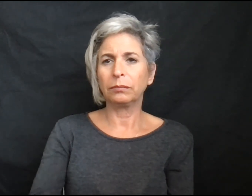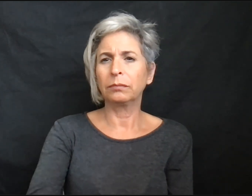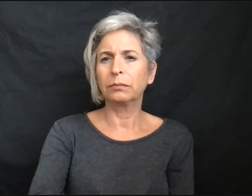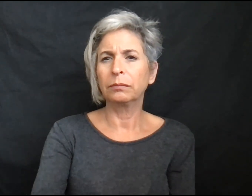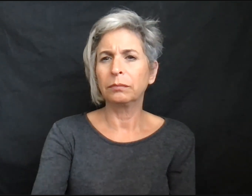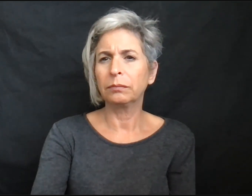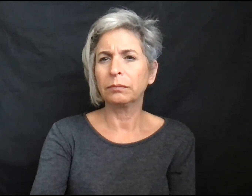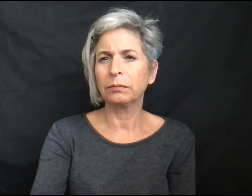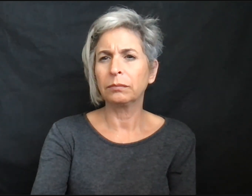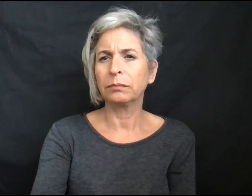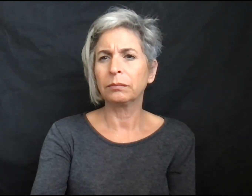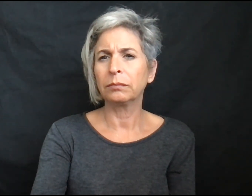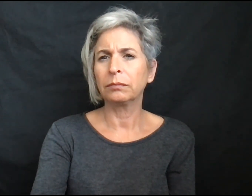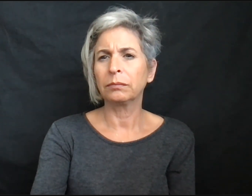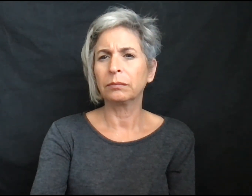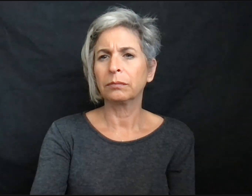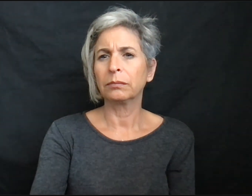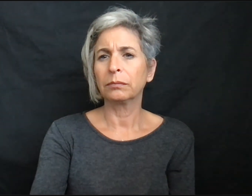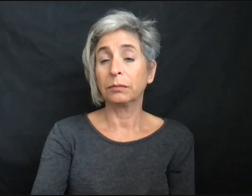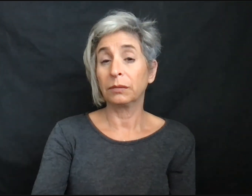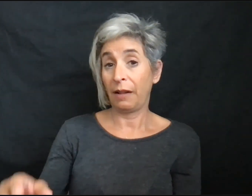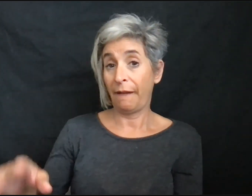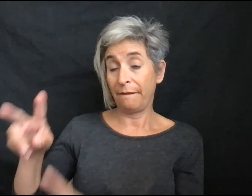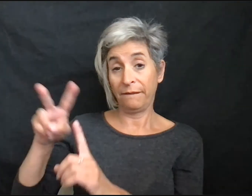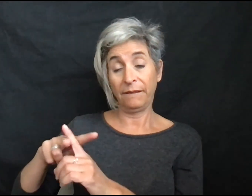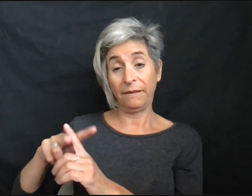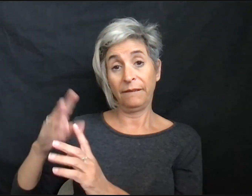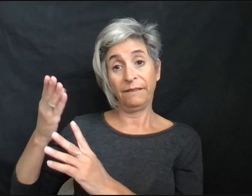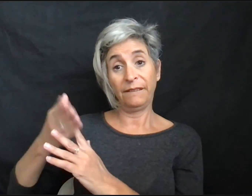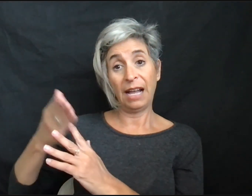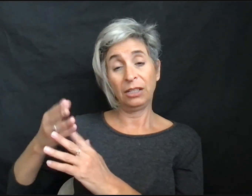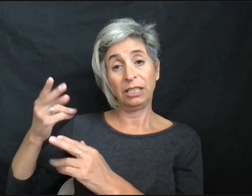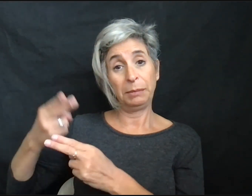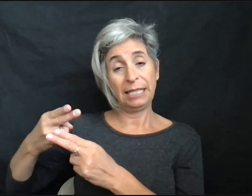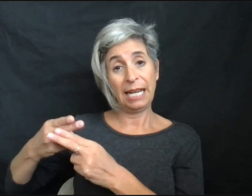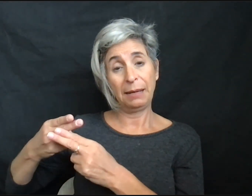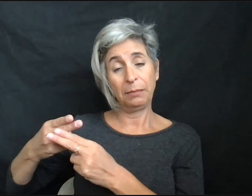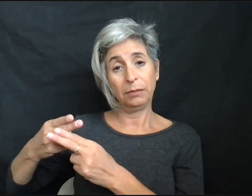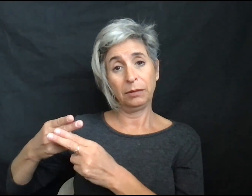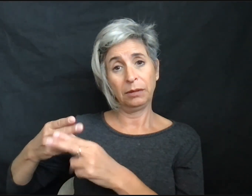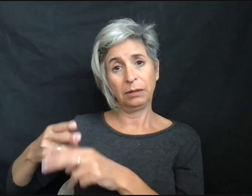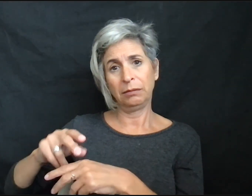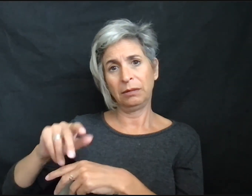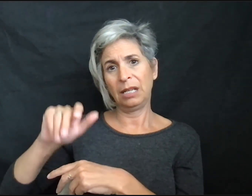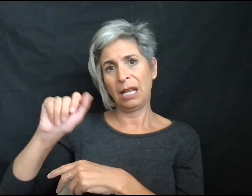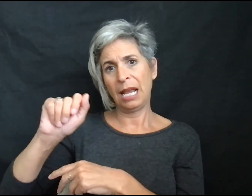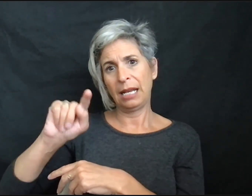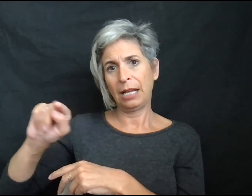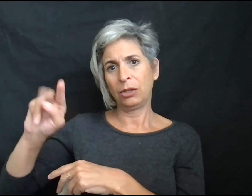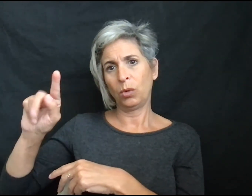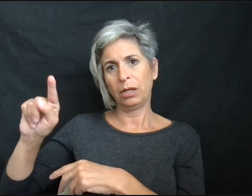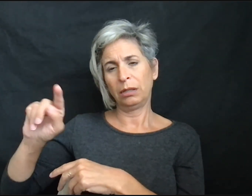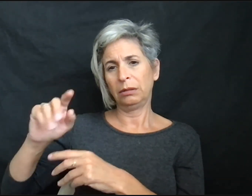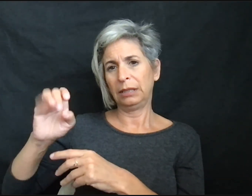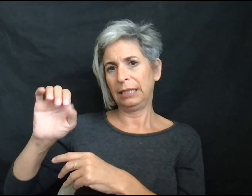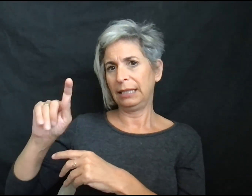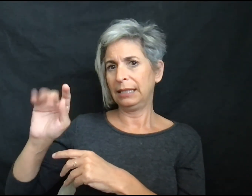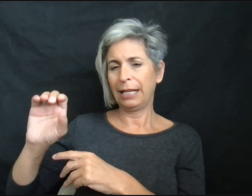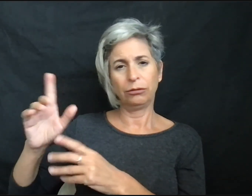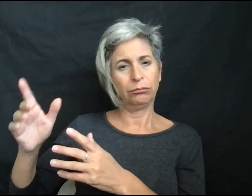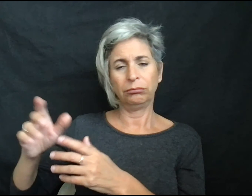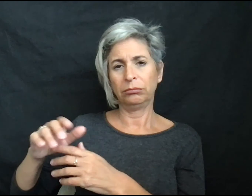Thank you, Harish. Do files need to be specifically named when uploaded, i.e. structural -1, drawings -1, etc.? And I think that applies